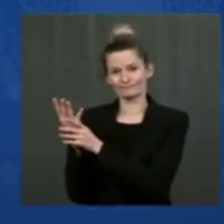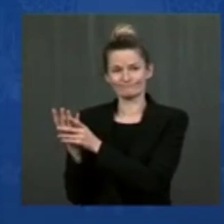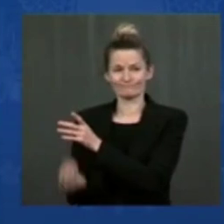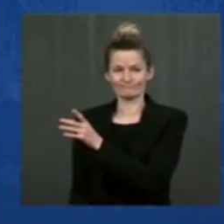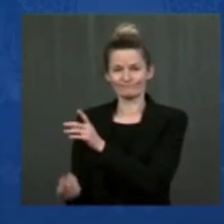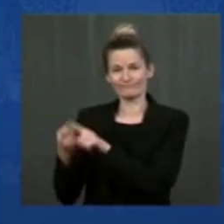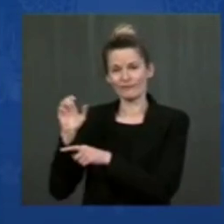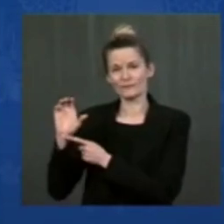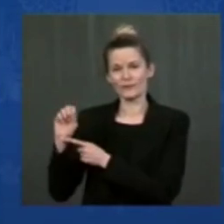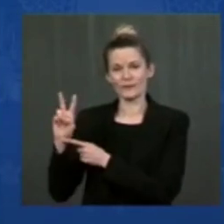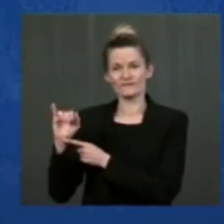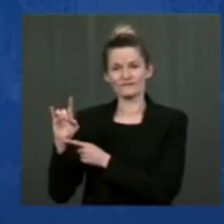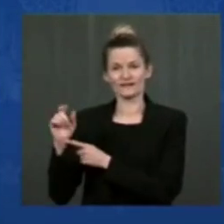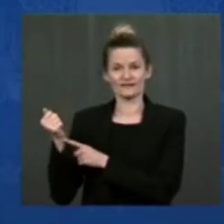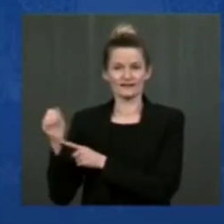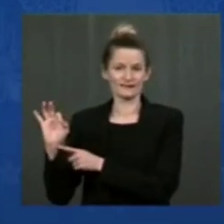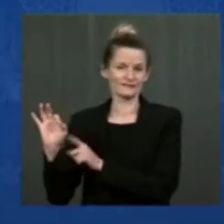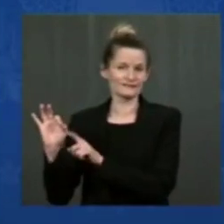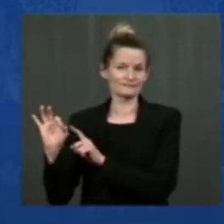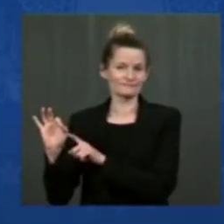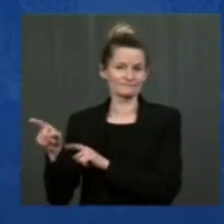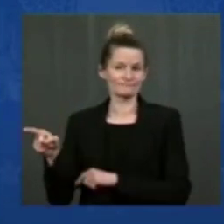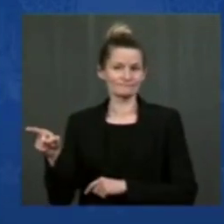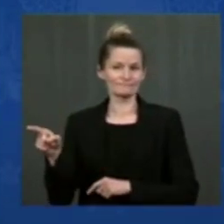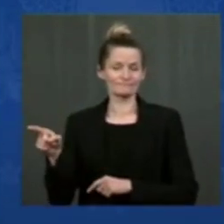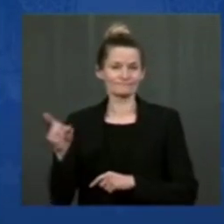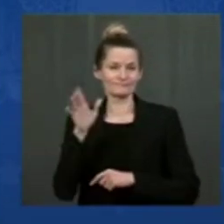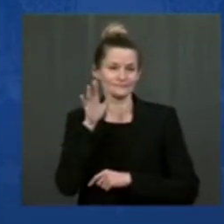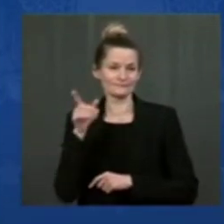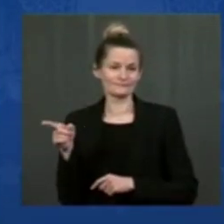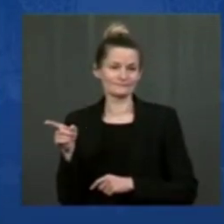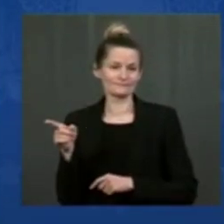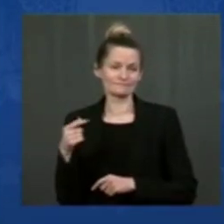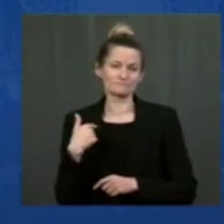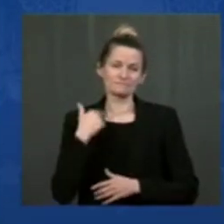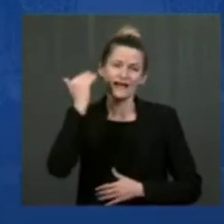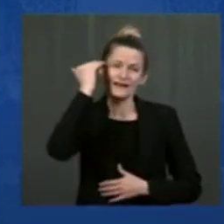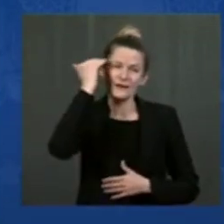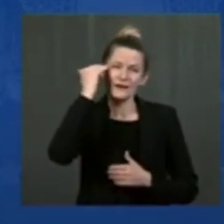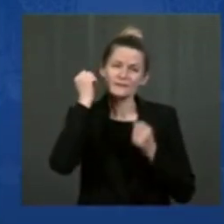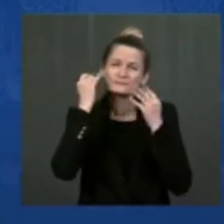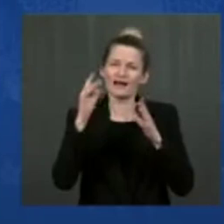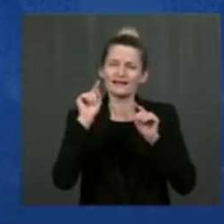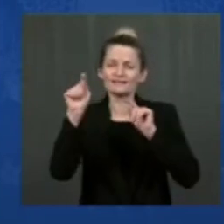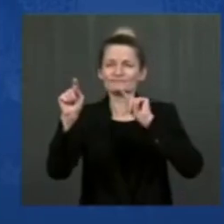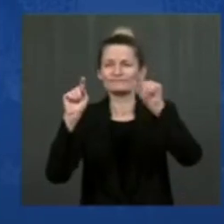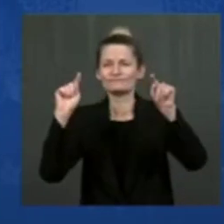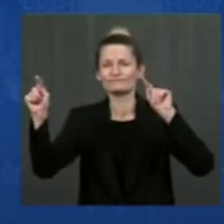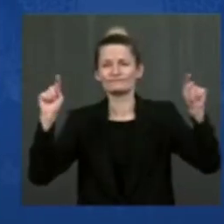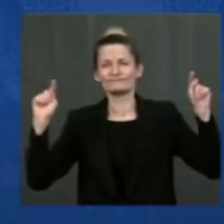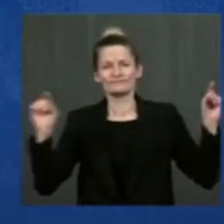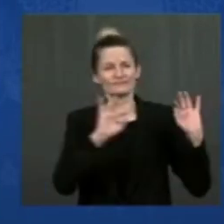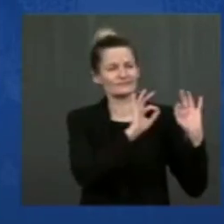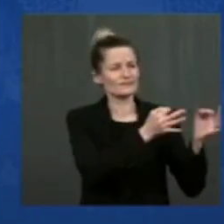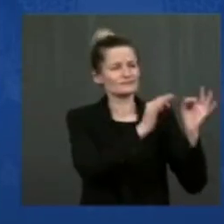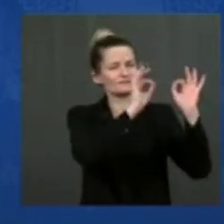I also know how devastating it has been for so many families across the country. After I survived COVID,